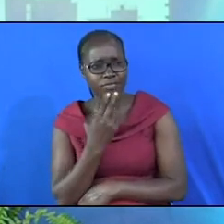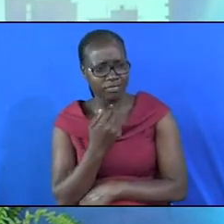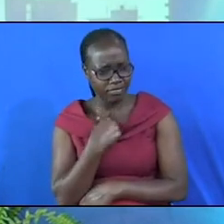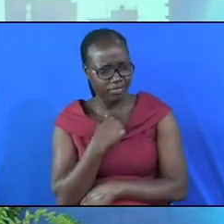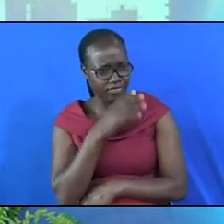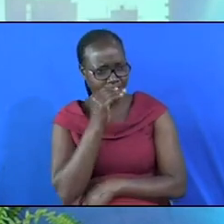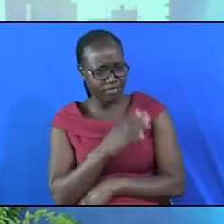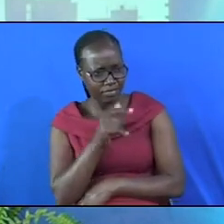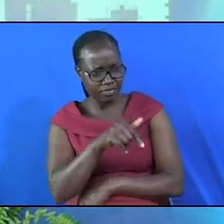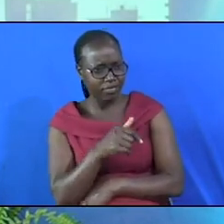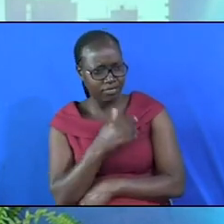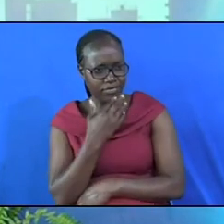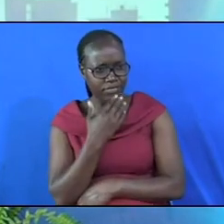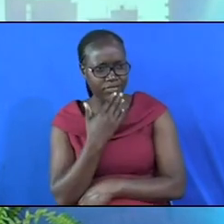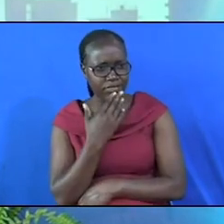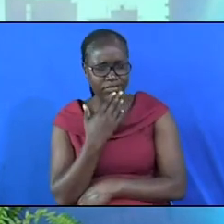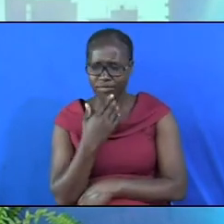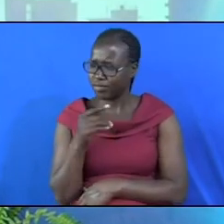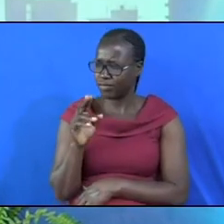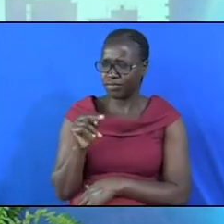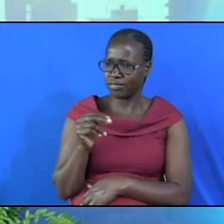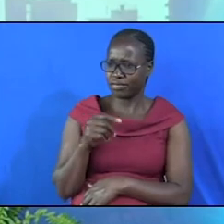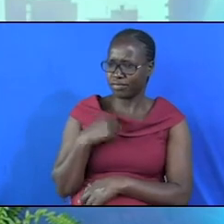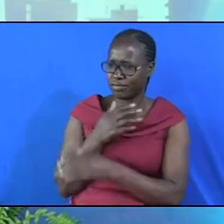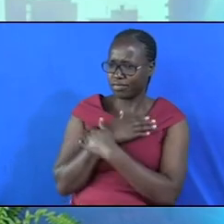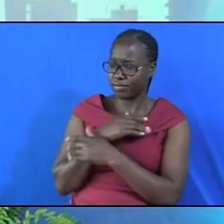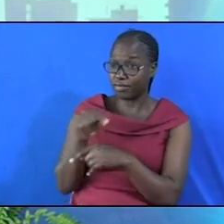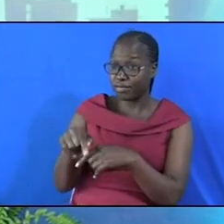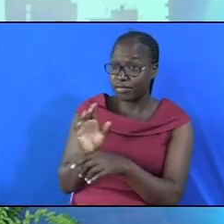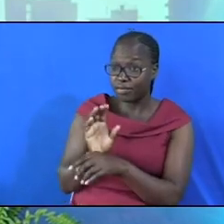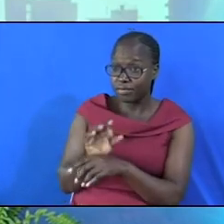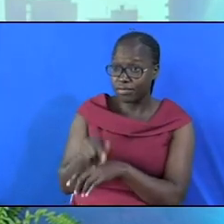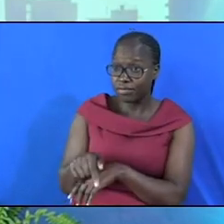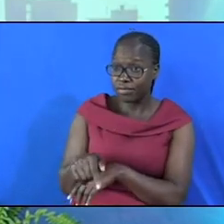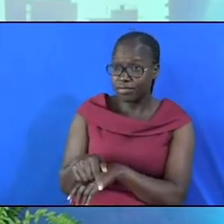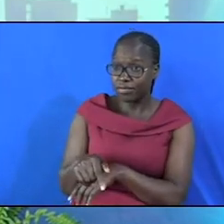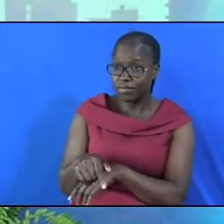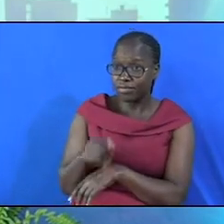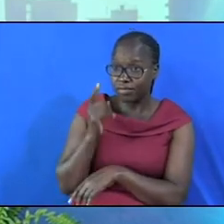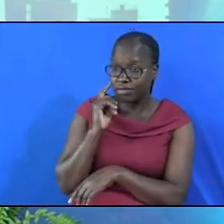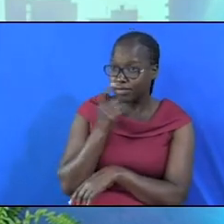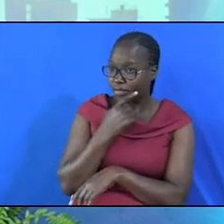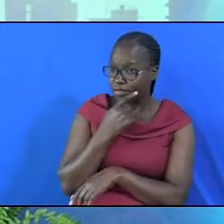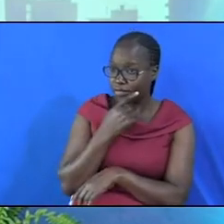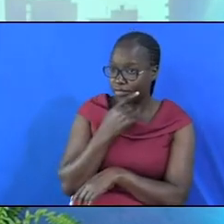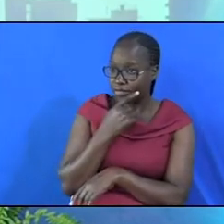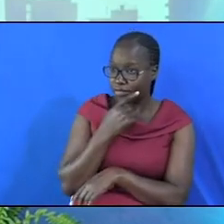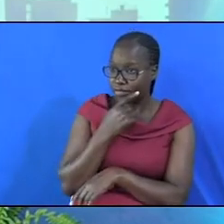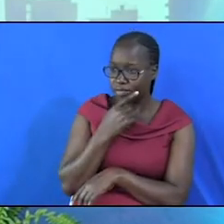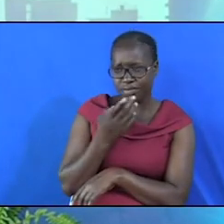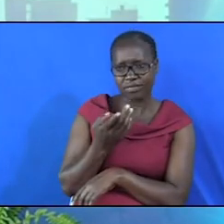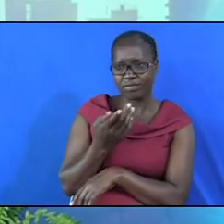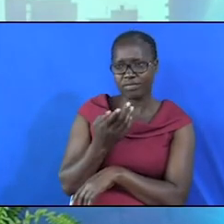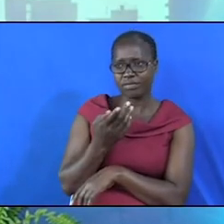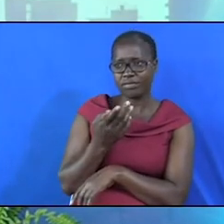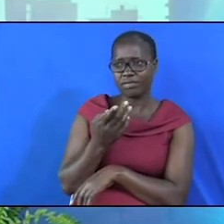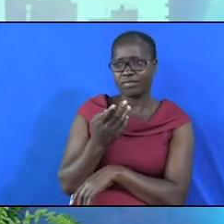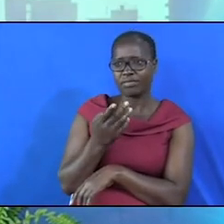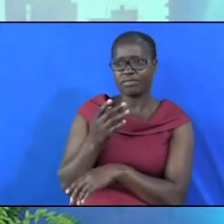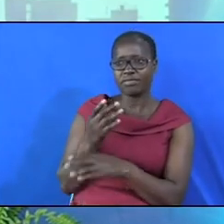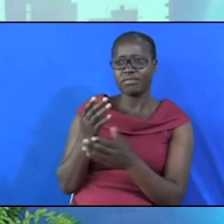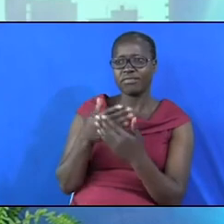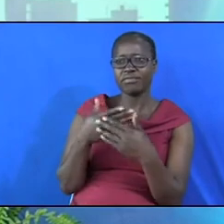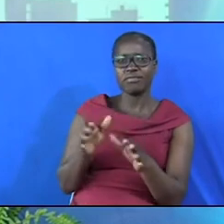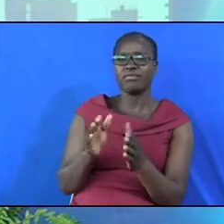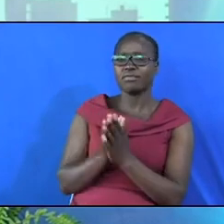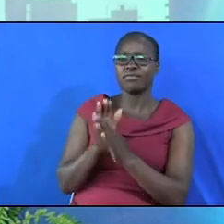I'm the speaker of the day? But they say, my friend, in this church, the higher cancels the lower. You see,